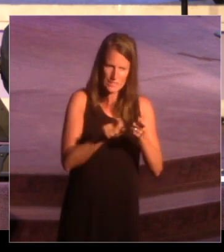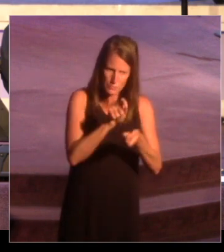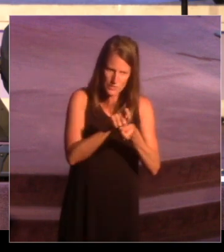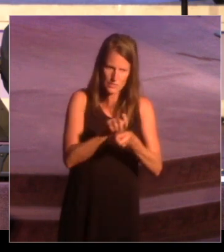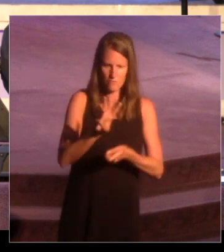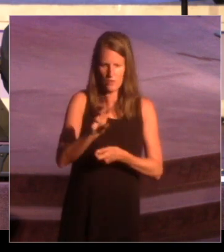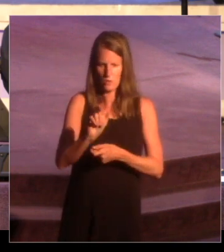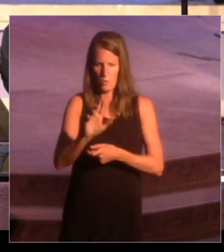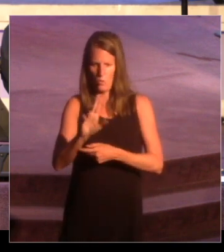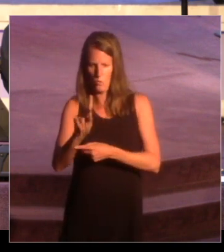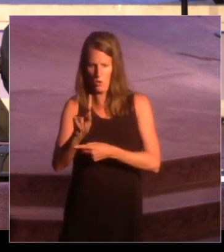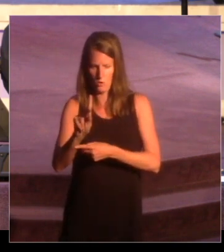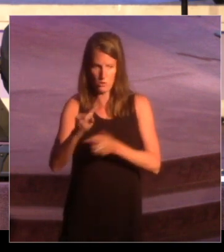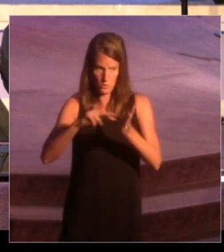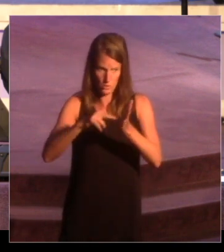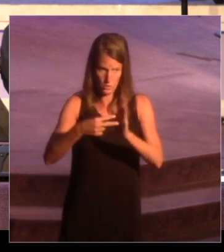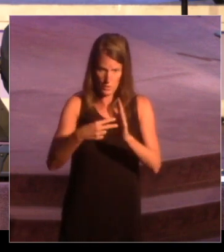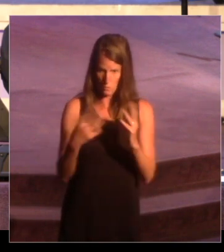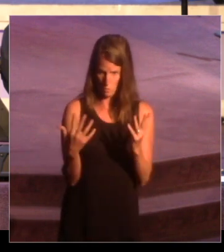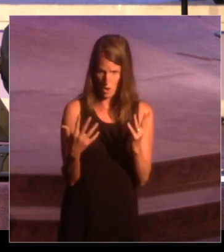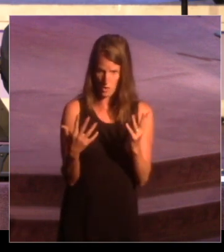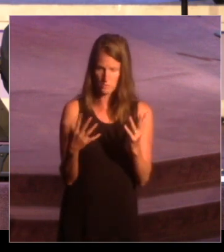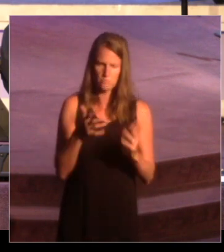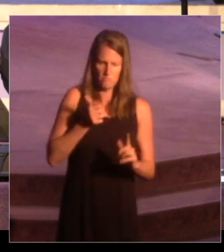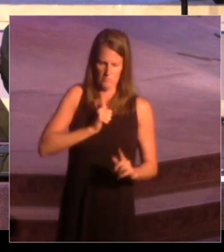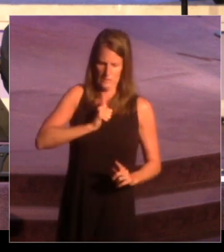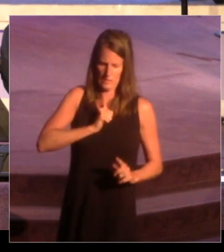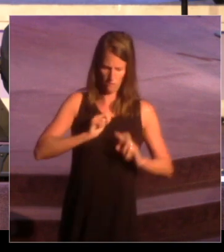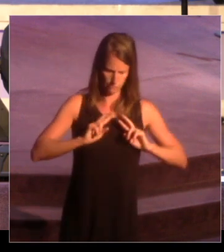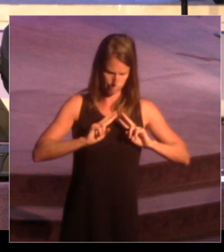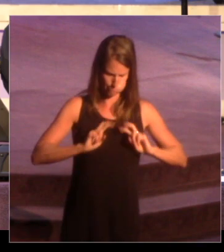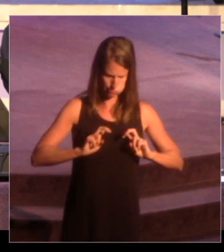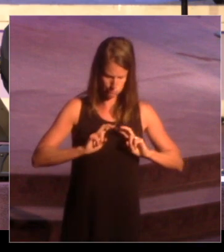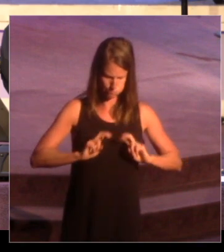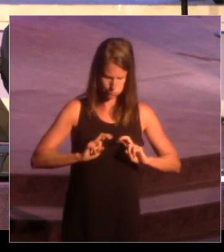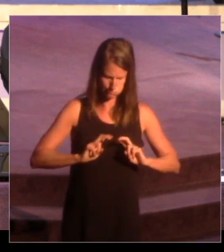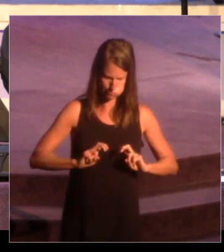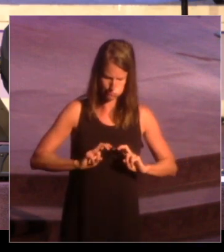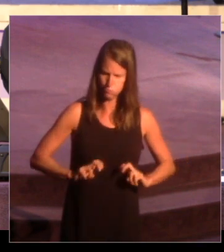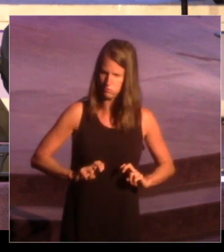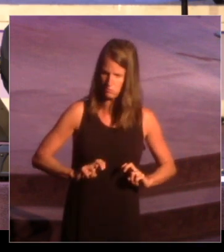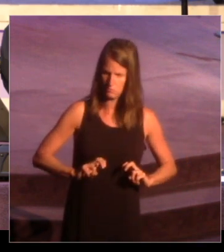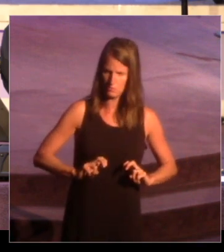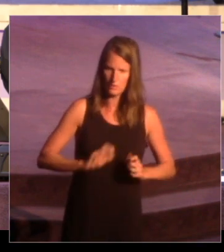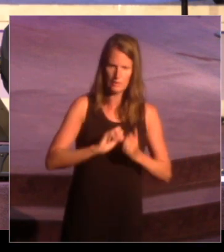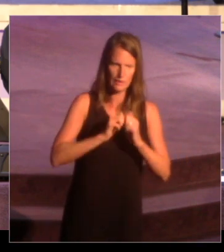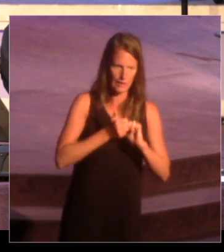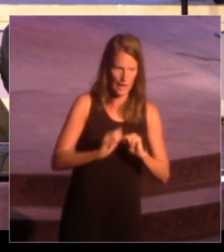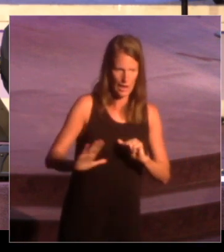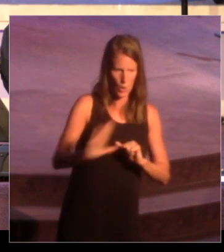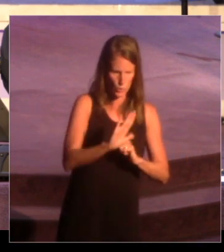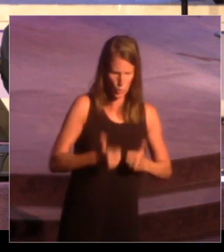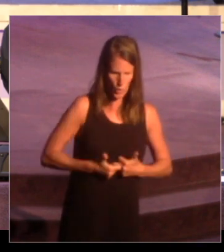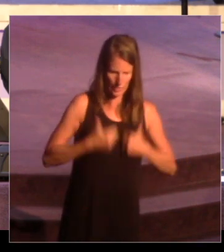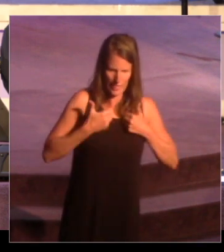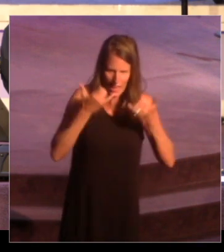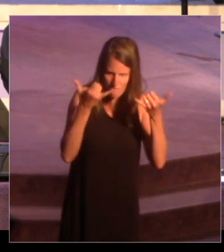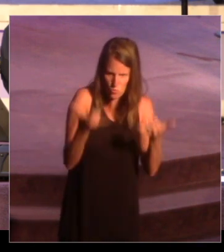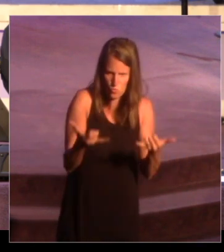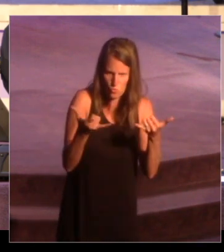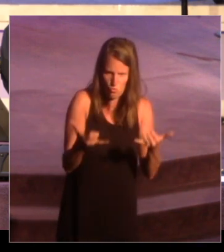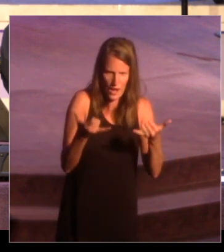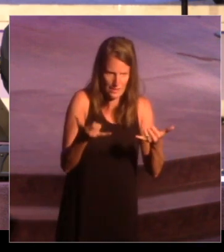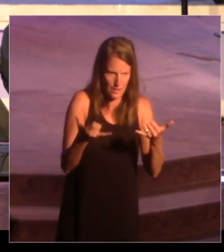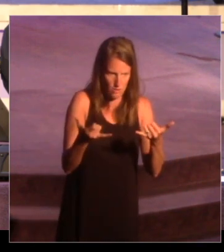carefully how you walk. In other words, take an inventory. Carefully examine how you are living your whole